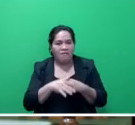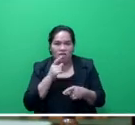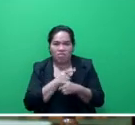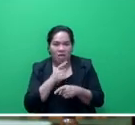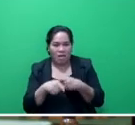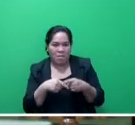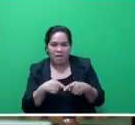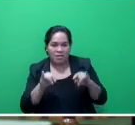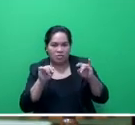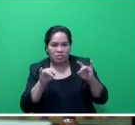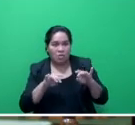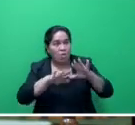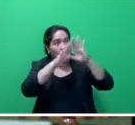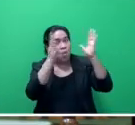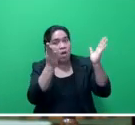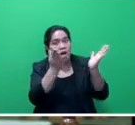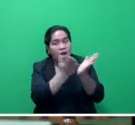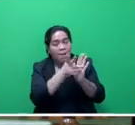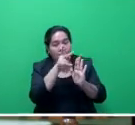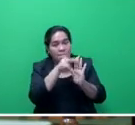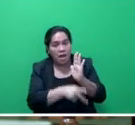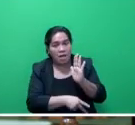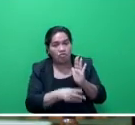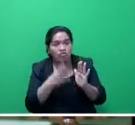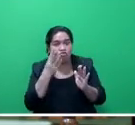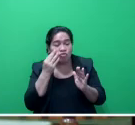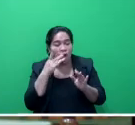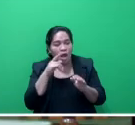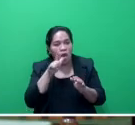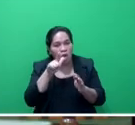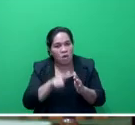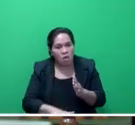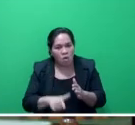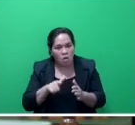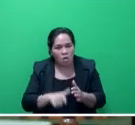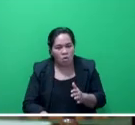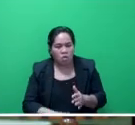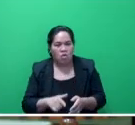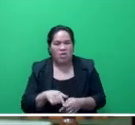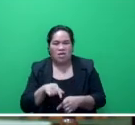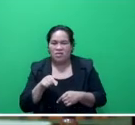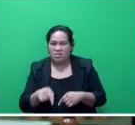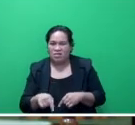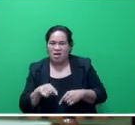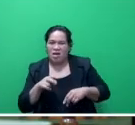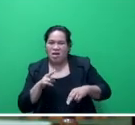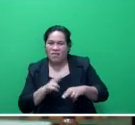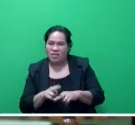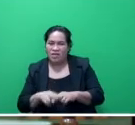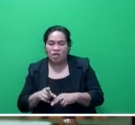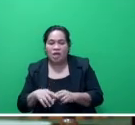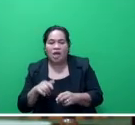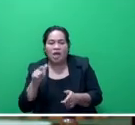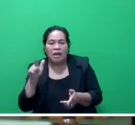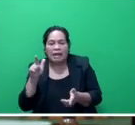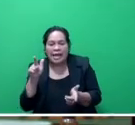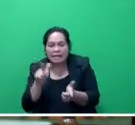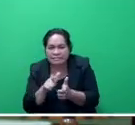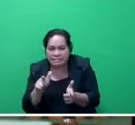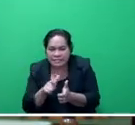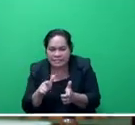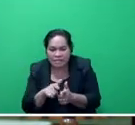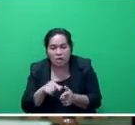but the world price of sugar is low, and Fiji's lack of large commercial sugar farms means our growers would have low or near